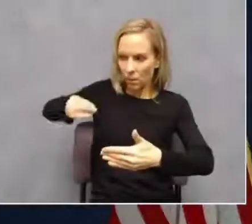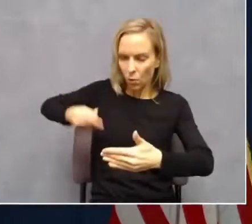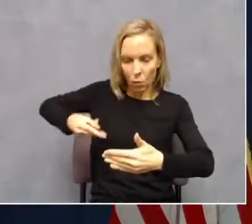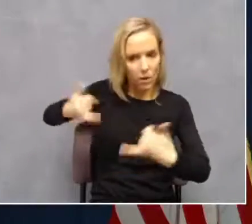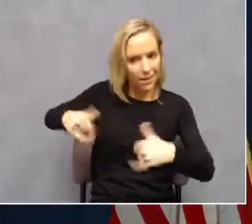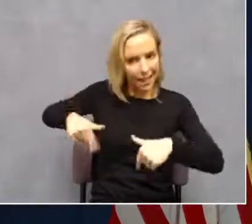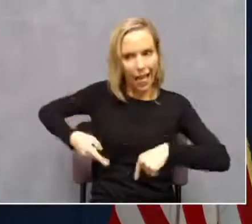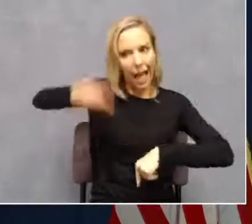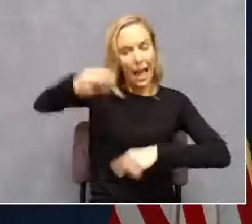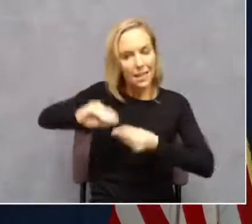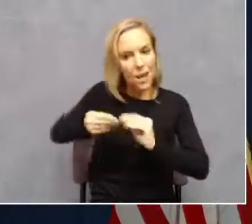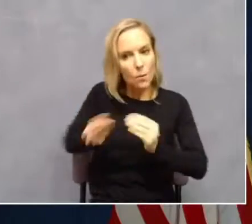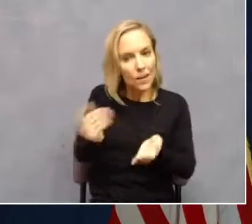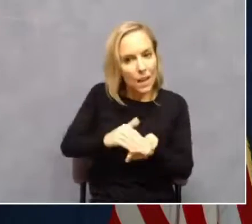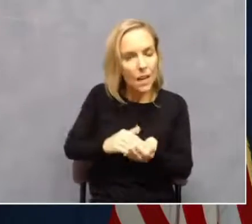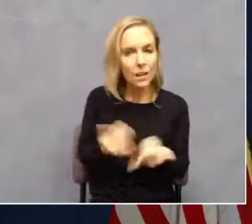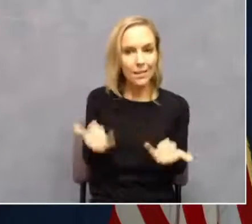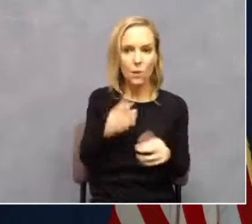we're reporting